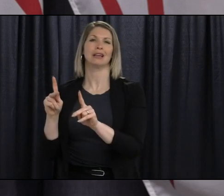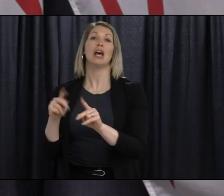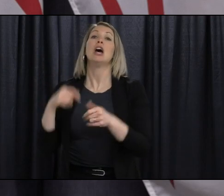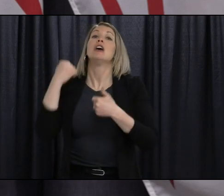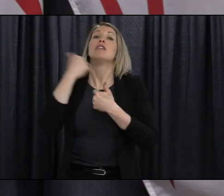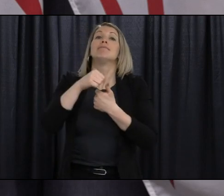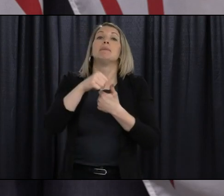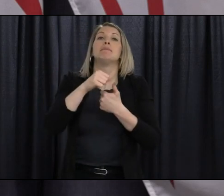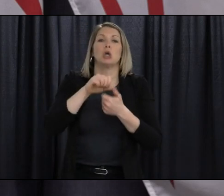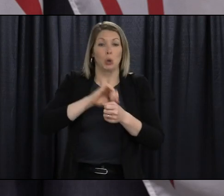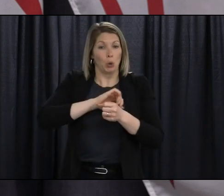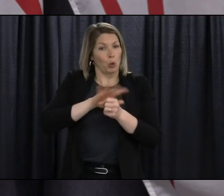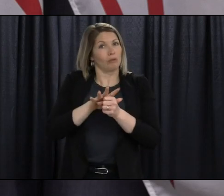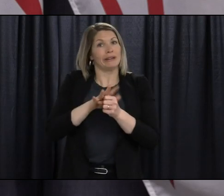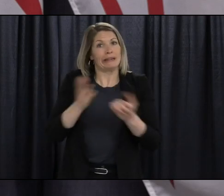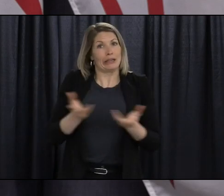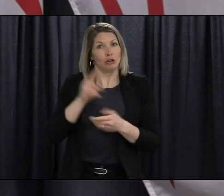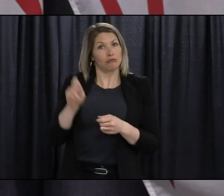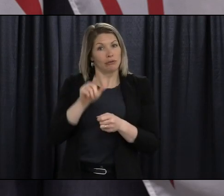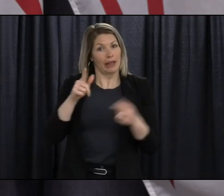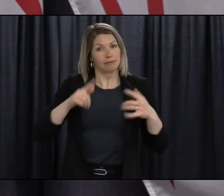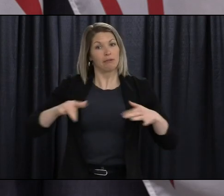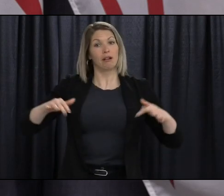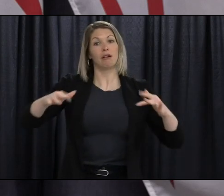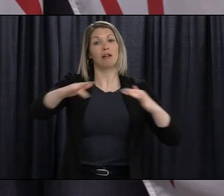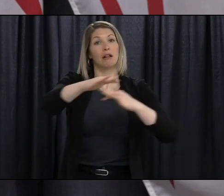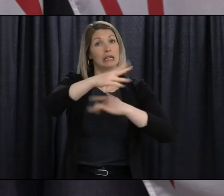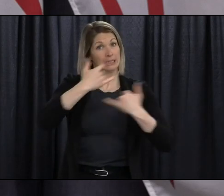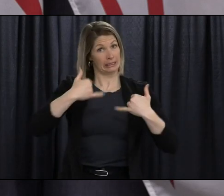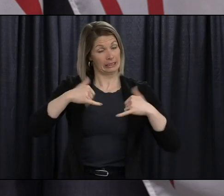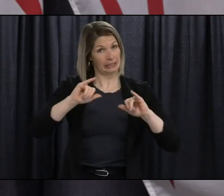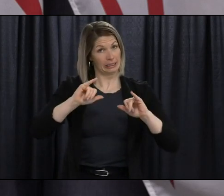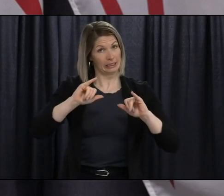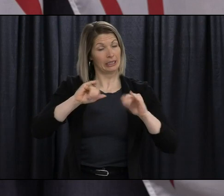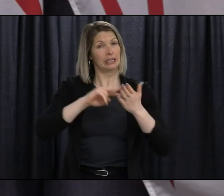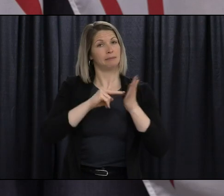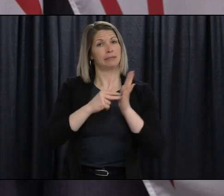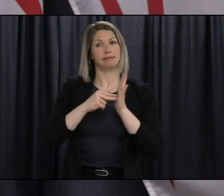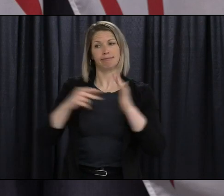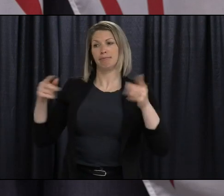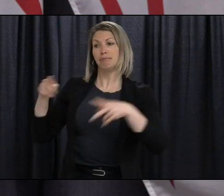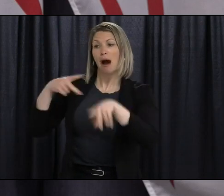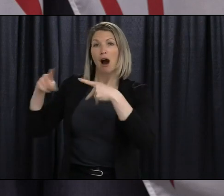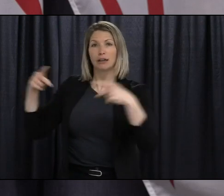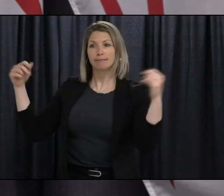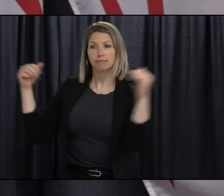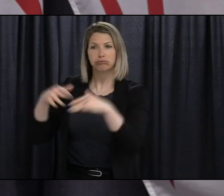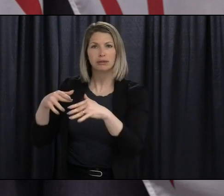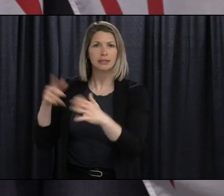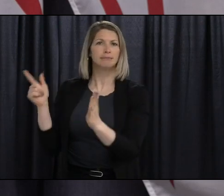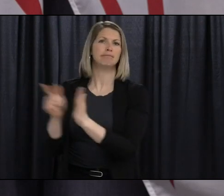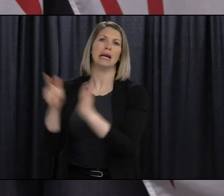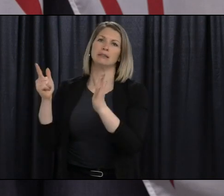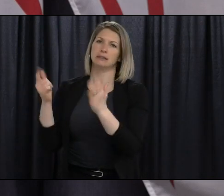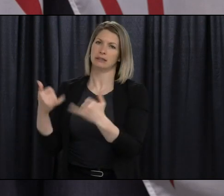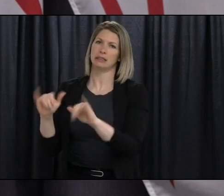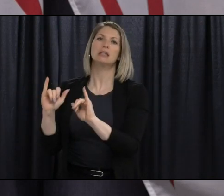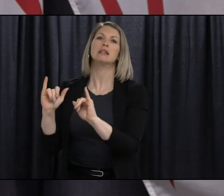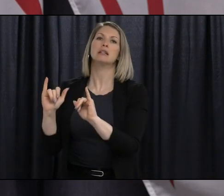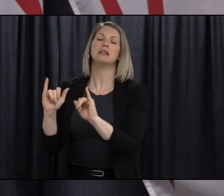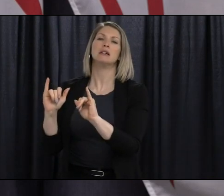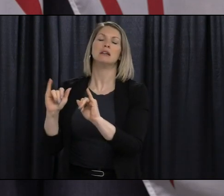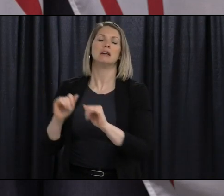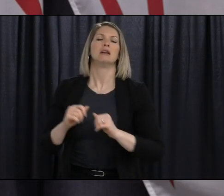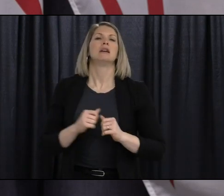of this virus, and we must remain diligent in this regard for now. The more people you come into contact